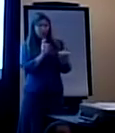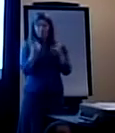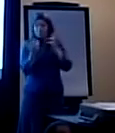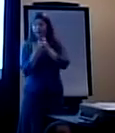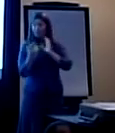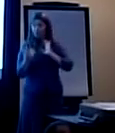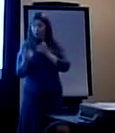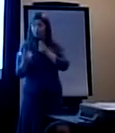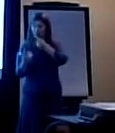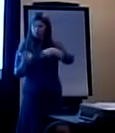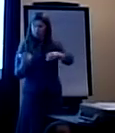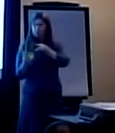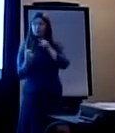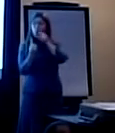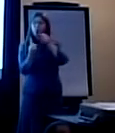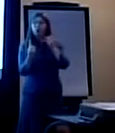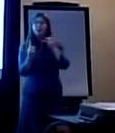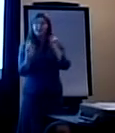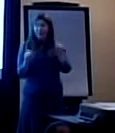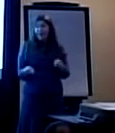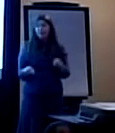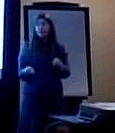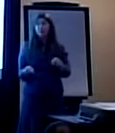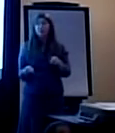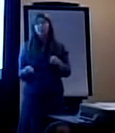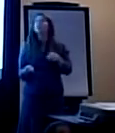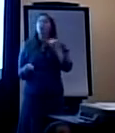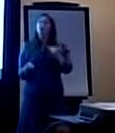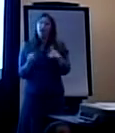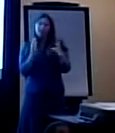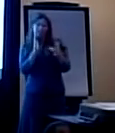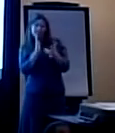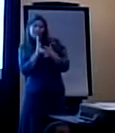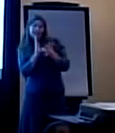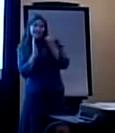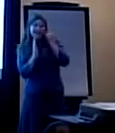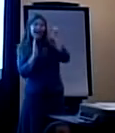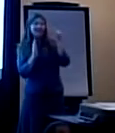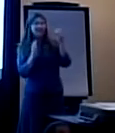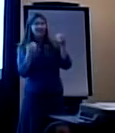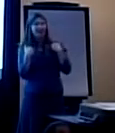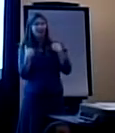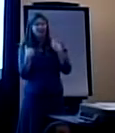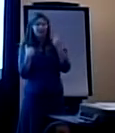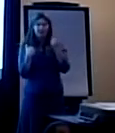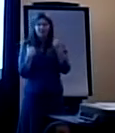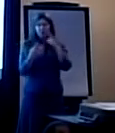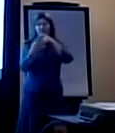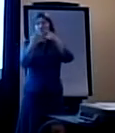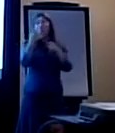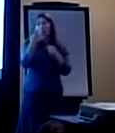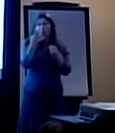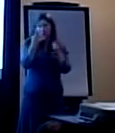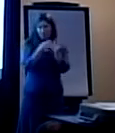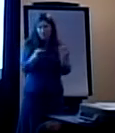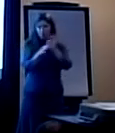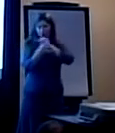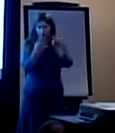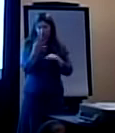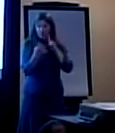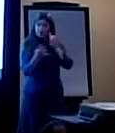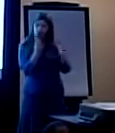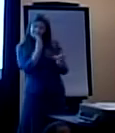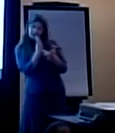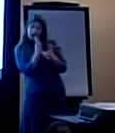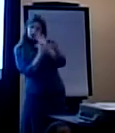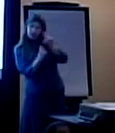us? So then, you know, the path ahead is that we need clear things, four key things to really embrace